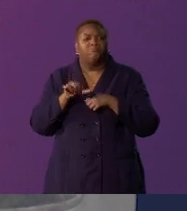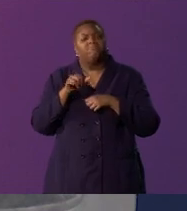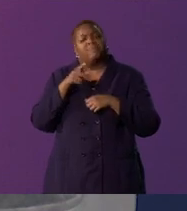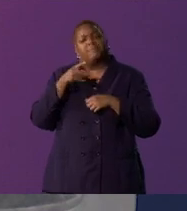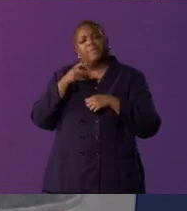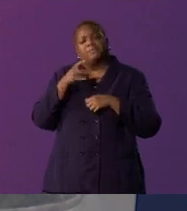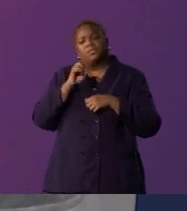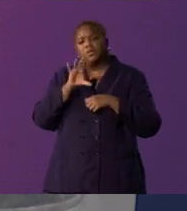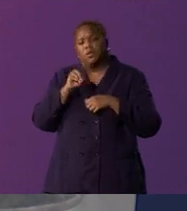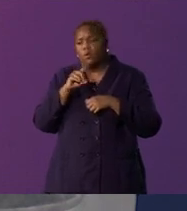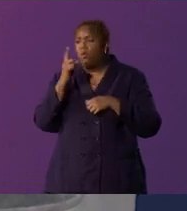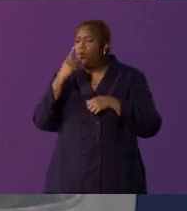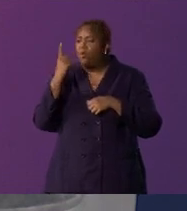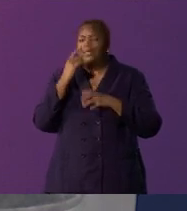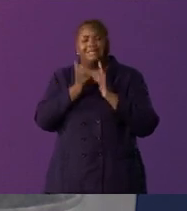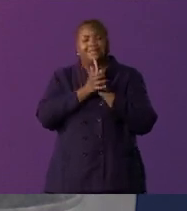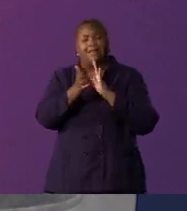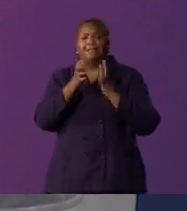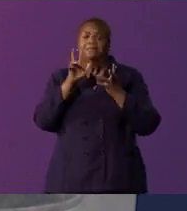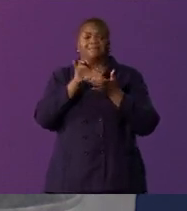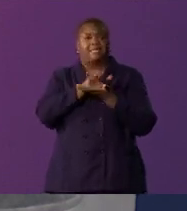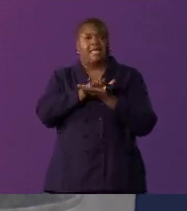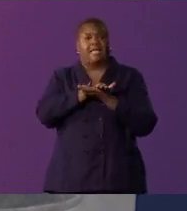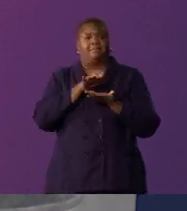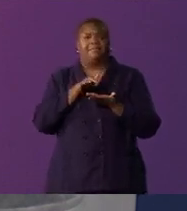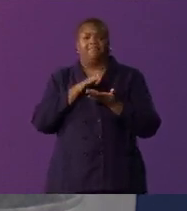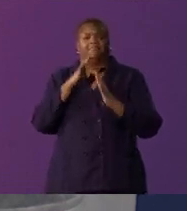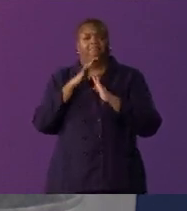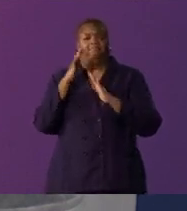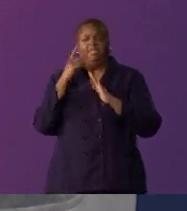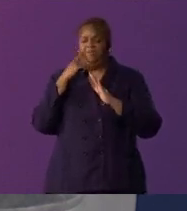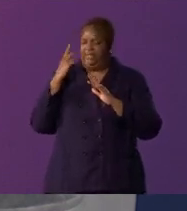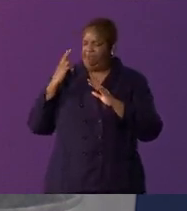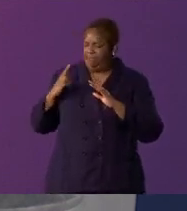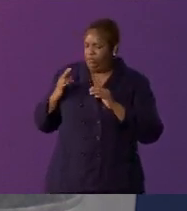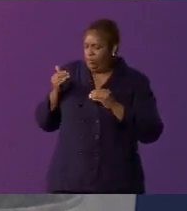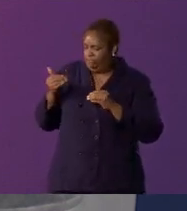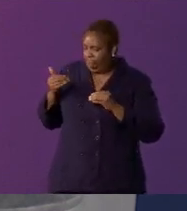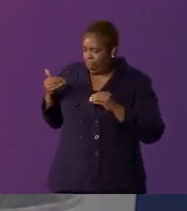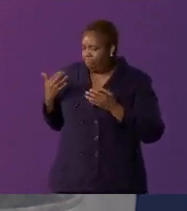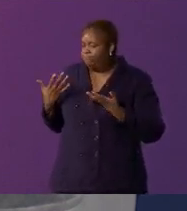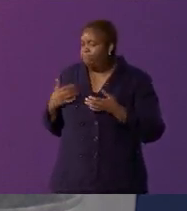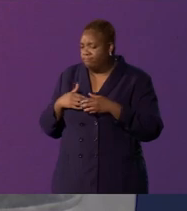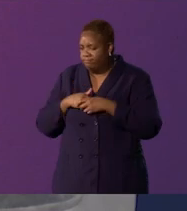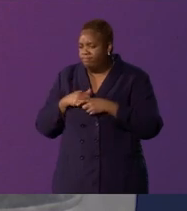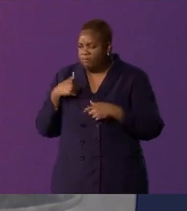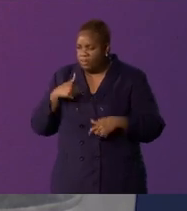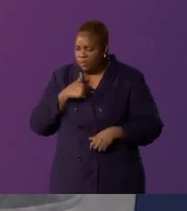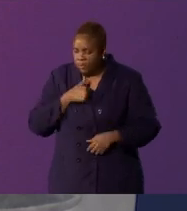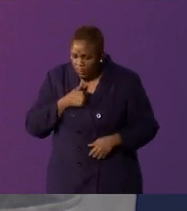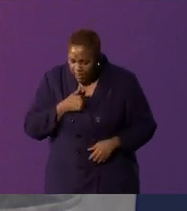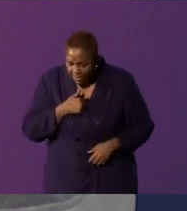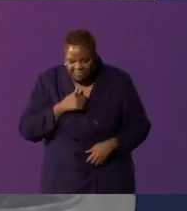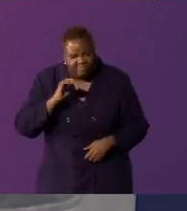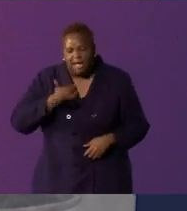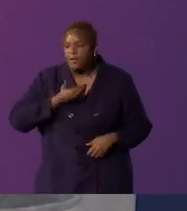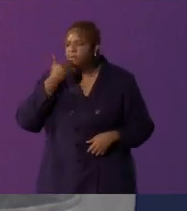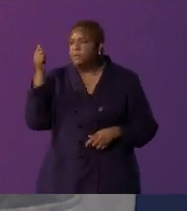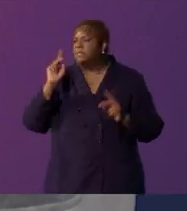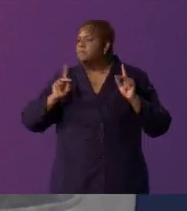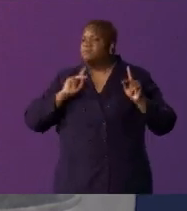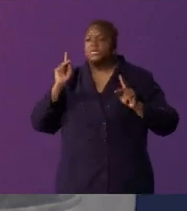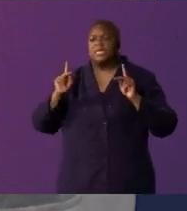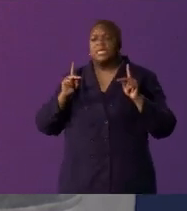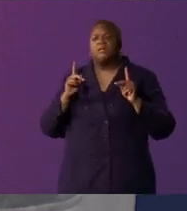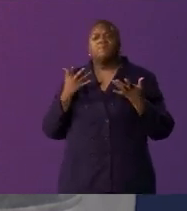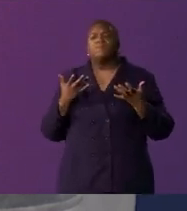always a talent academy. If I go back in the history of PepsiCo, we hired the best people. We gave